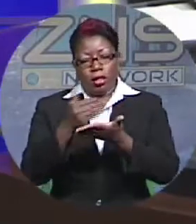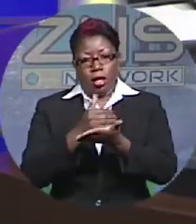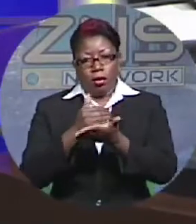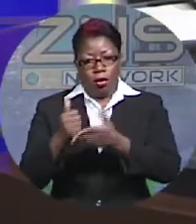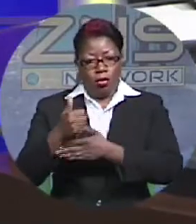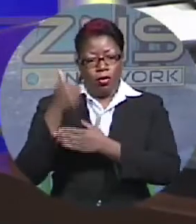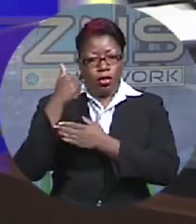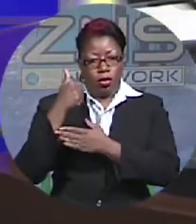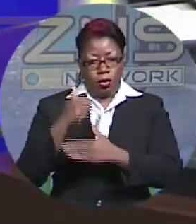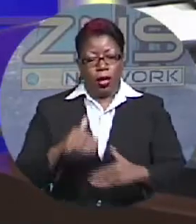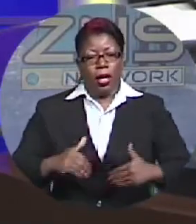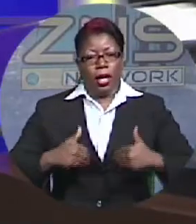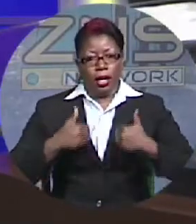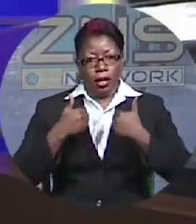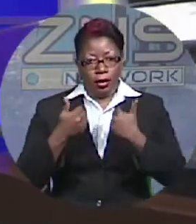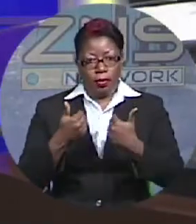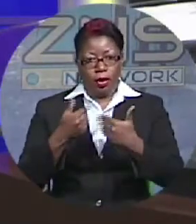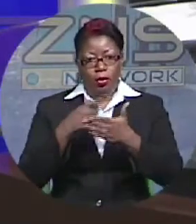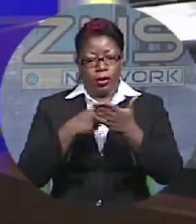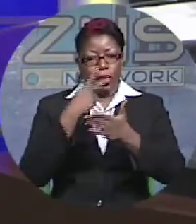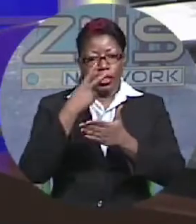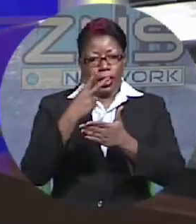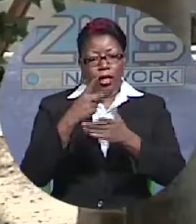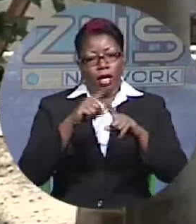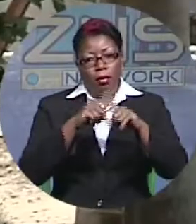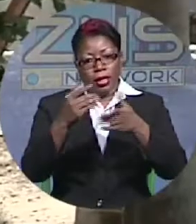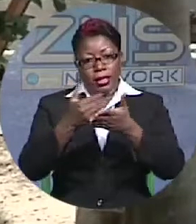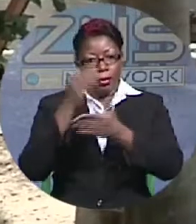us that there are a few concerns.